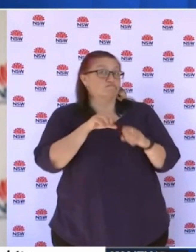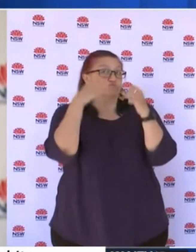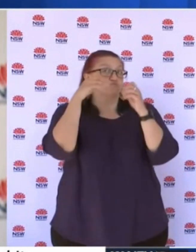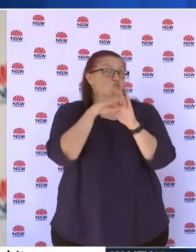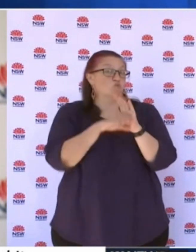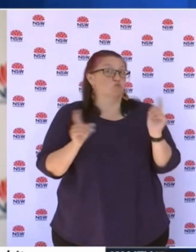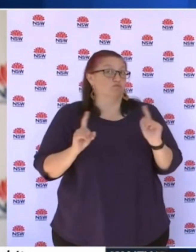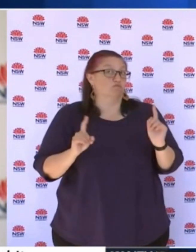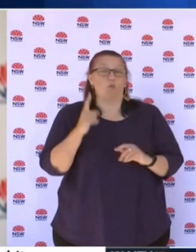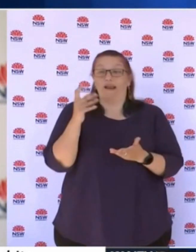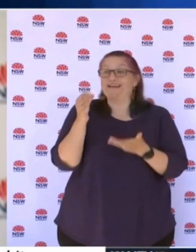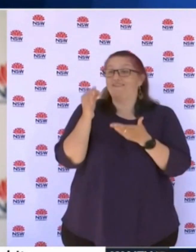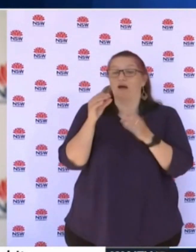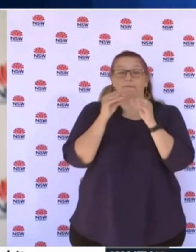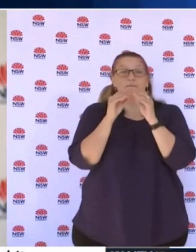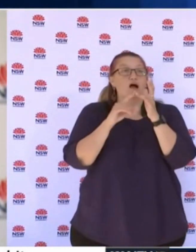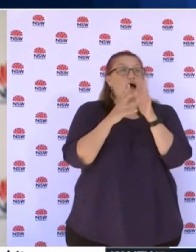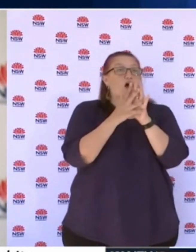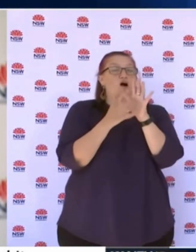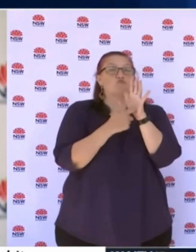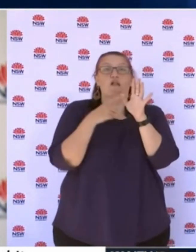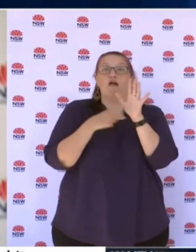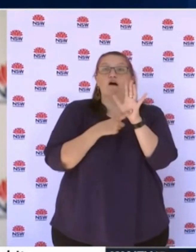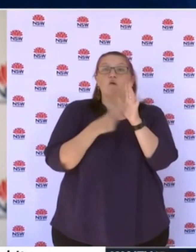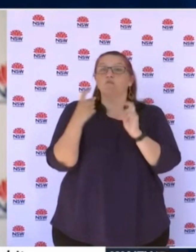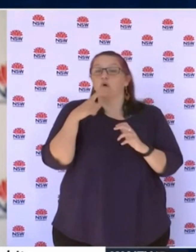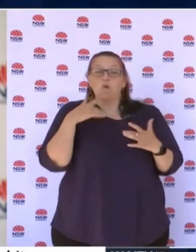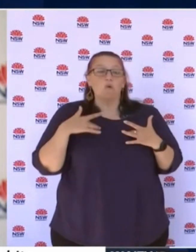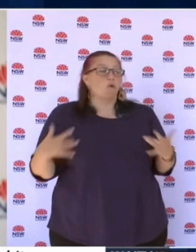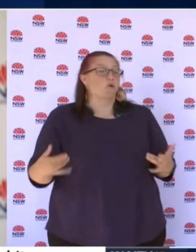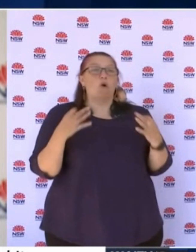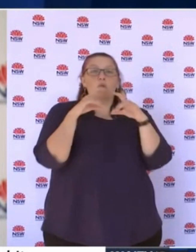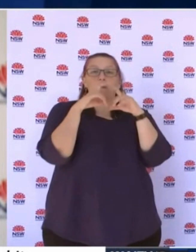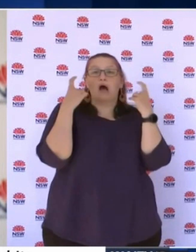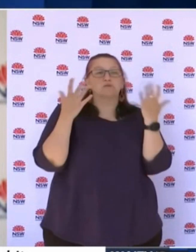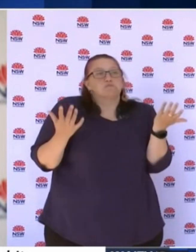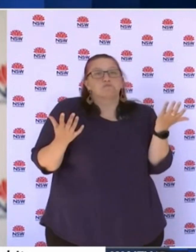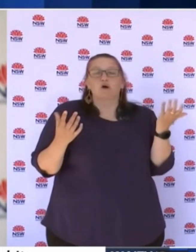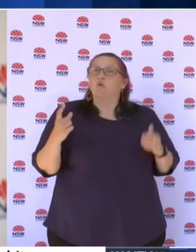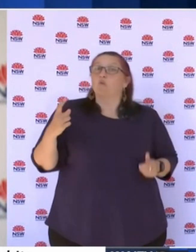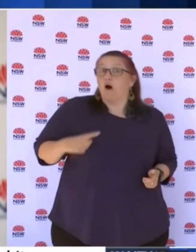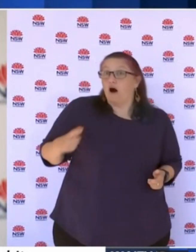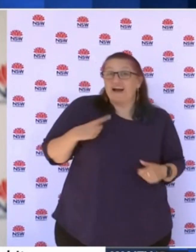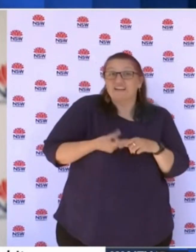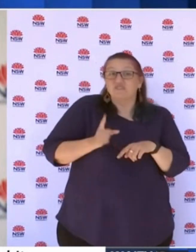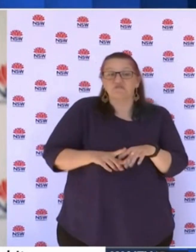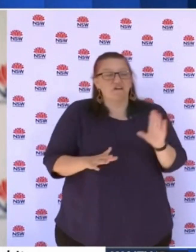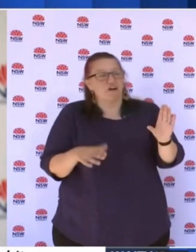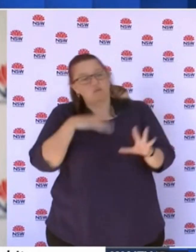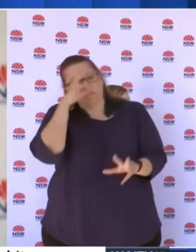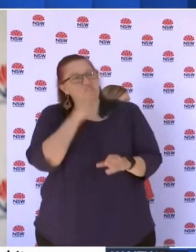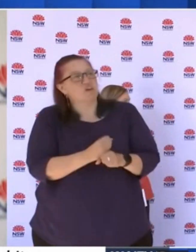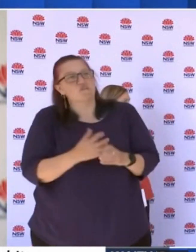Bowral, where the excuse for not wearing a mask was simply that they had no belief in the wearing of masks or the